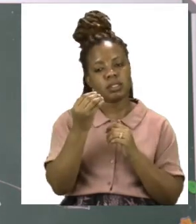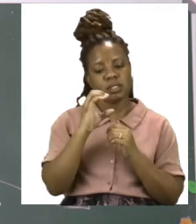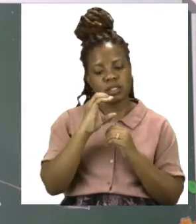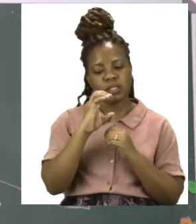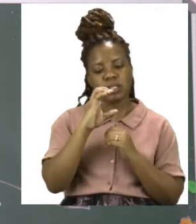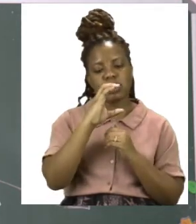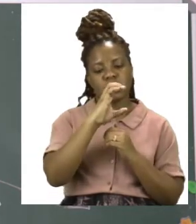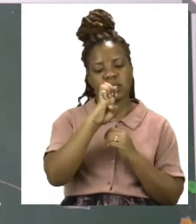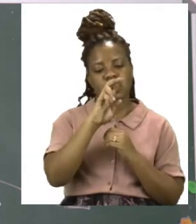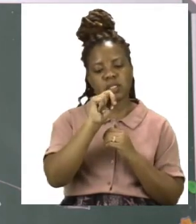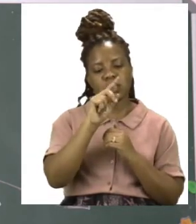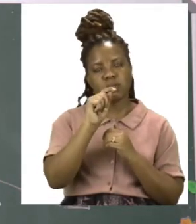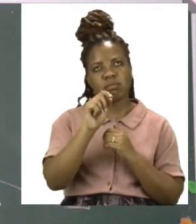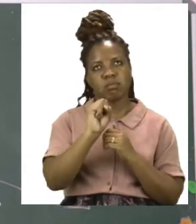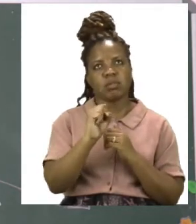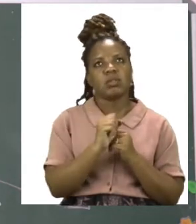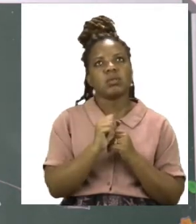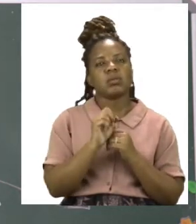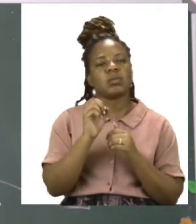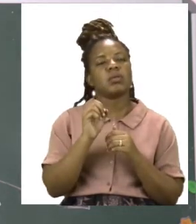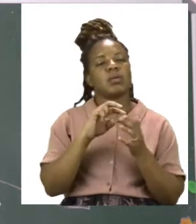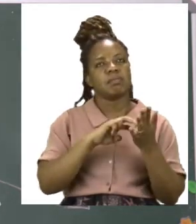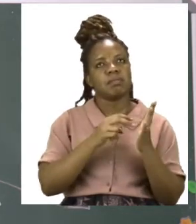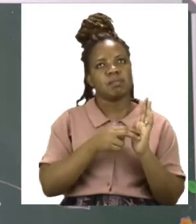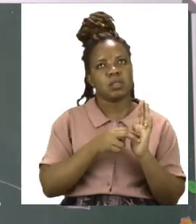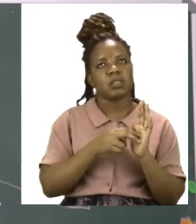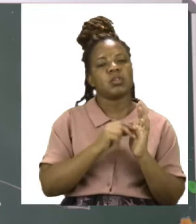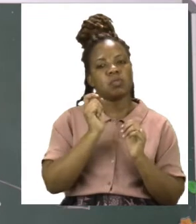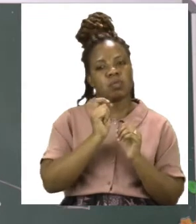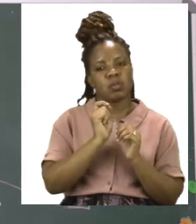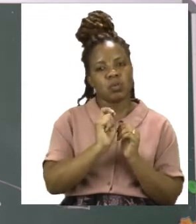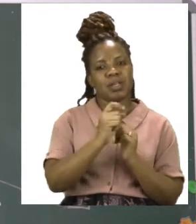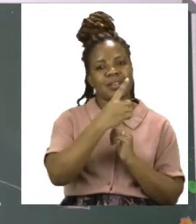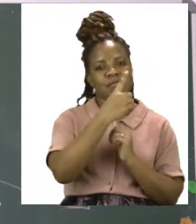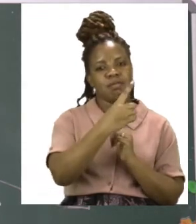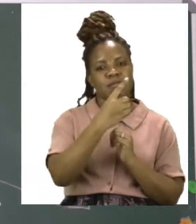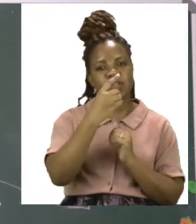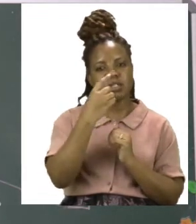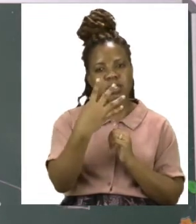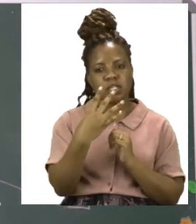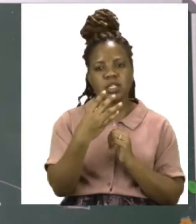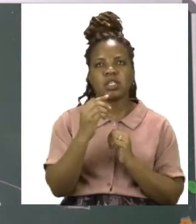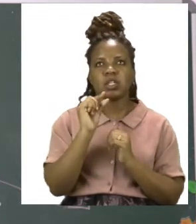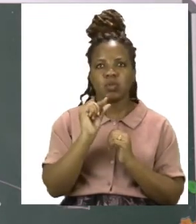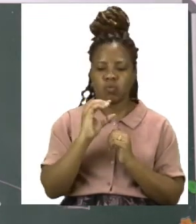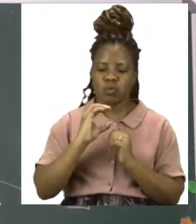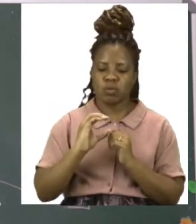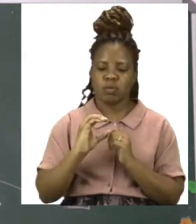we need to put our C next to our sign to say 15